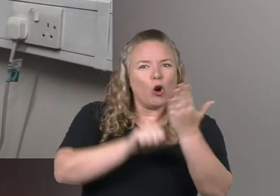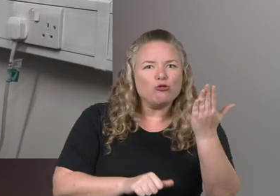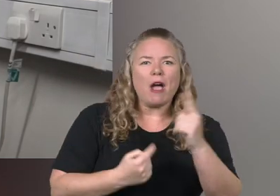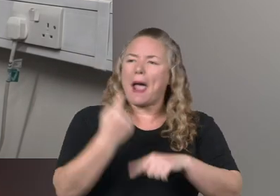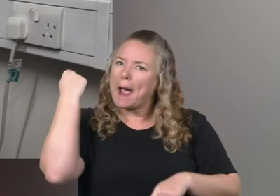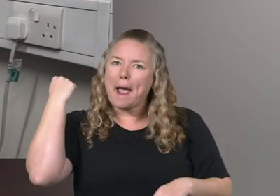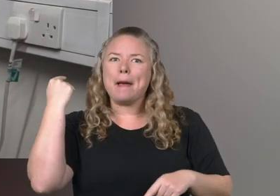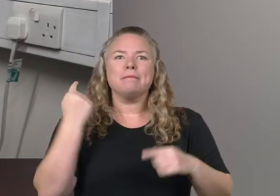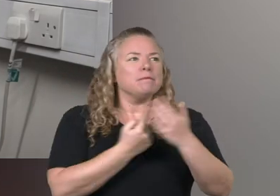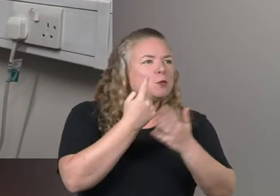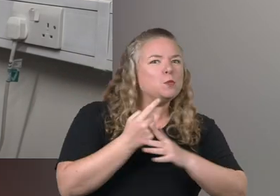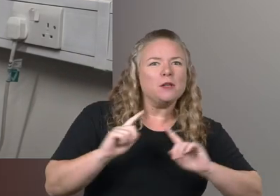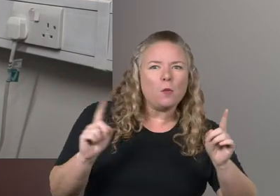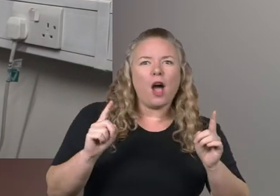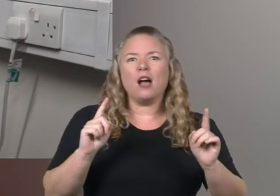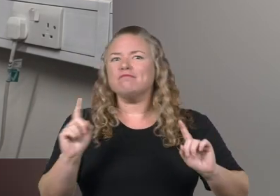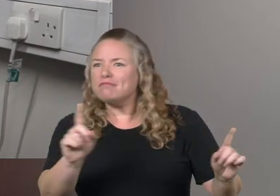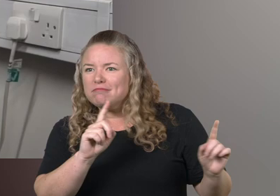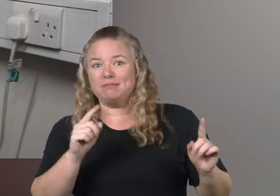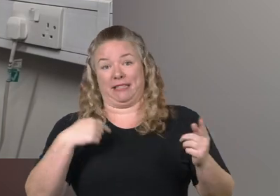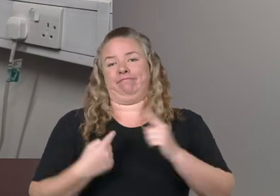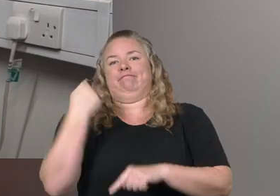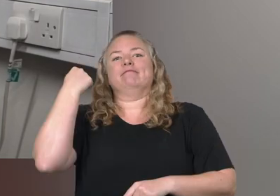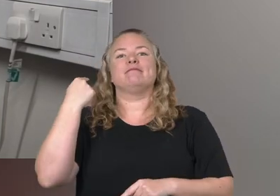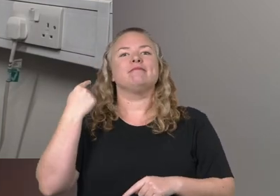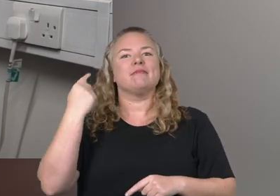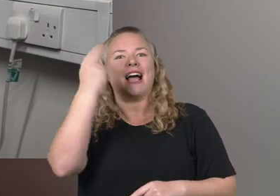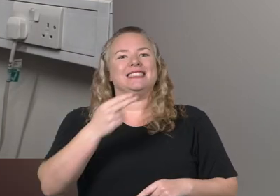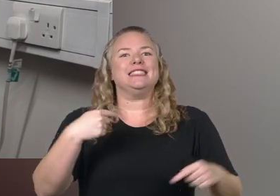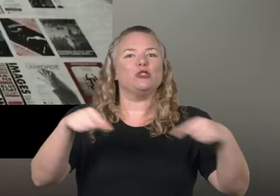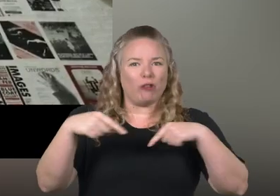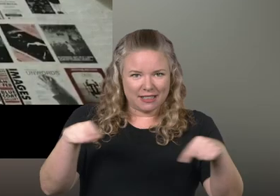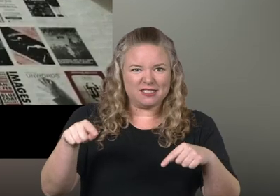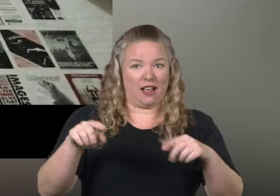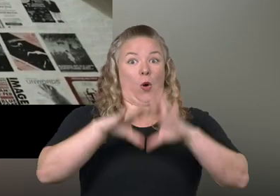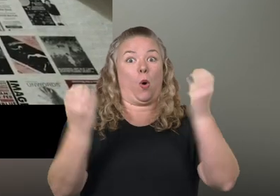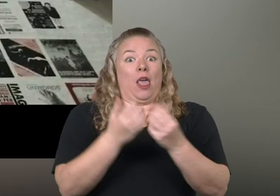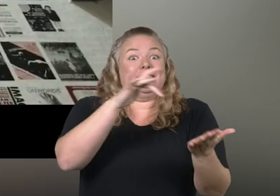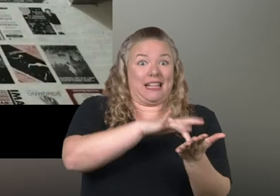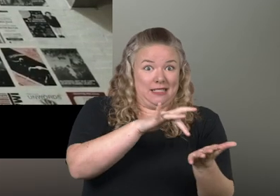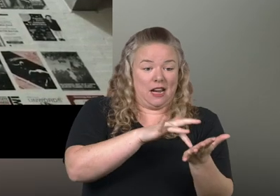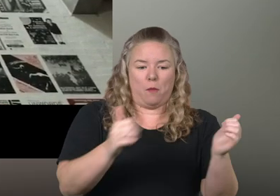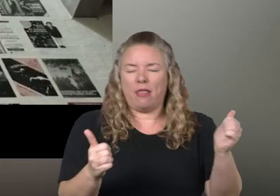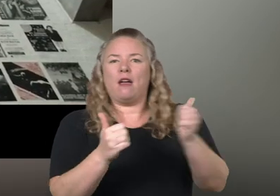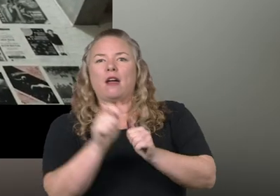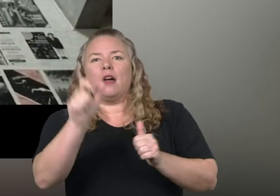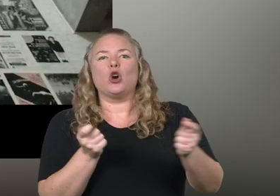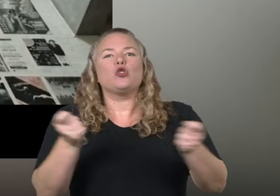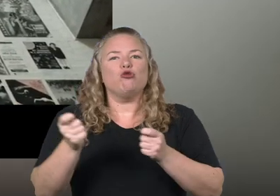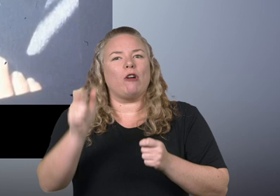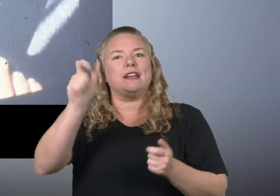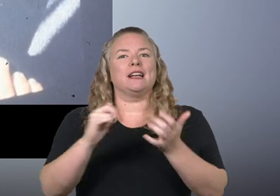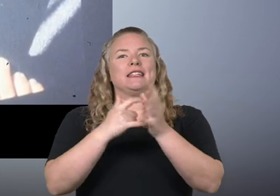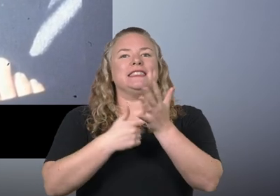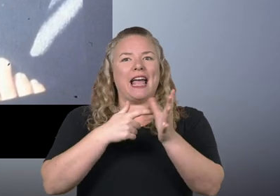programme and thinking about the things that I was doing, because I was then artistic director of the whole centre with a very good curator